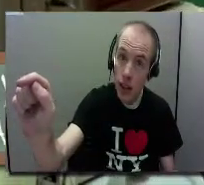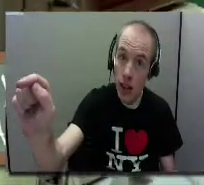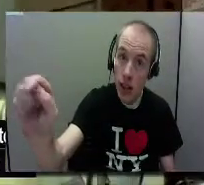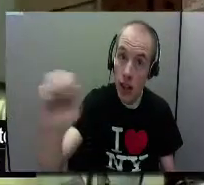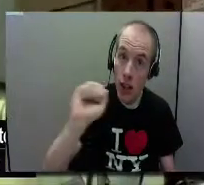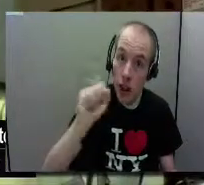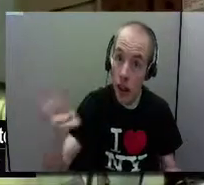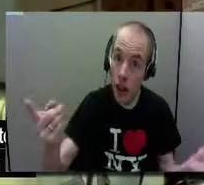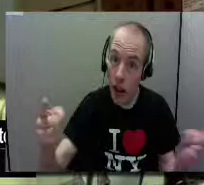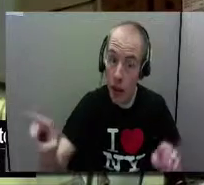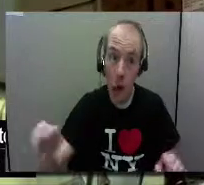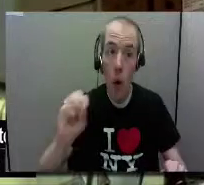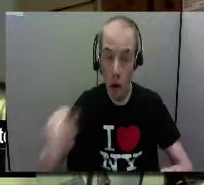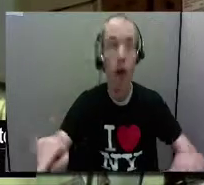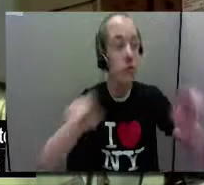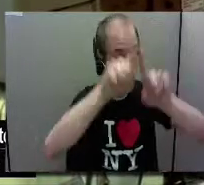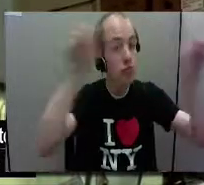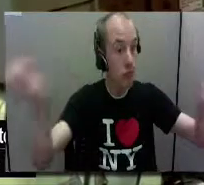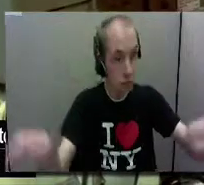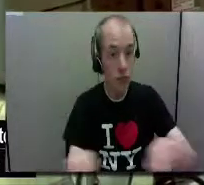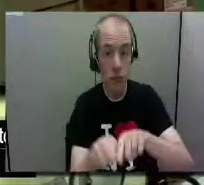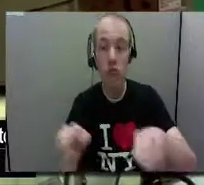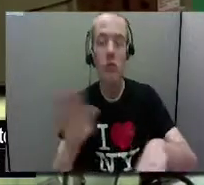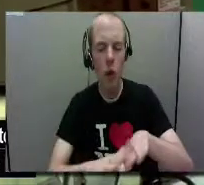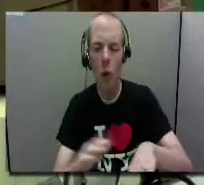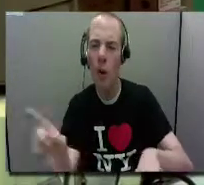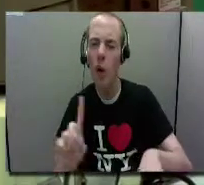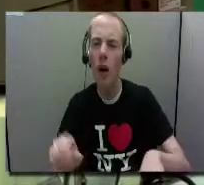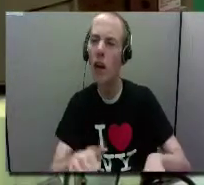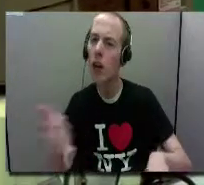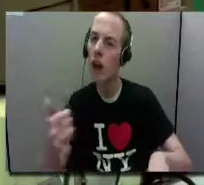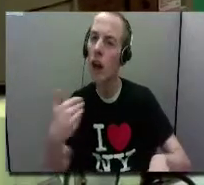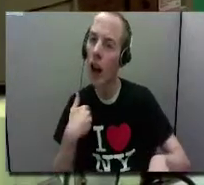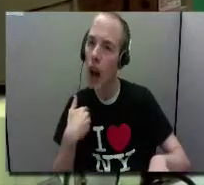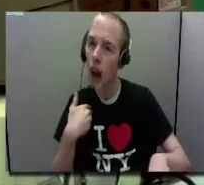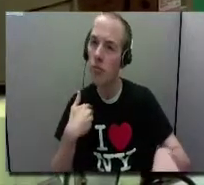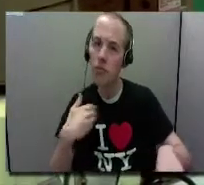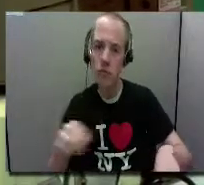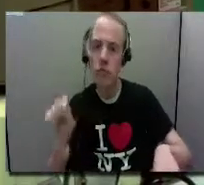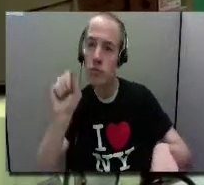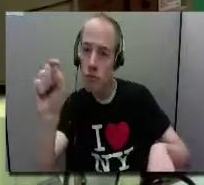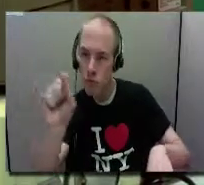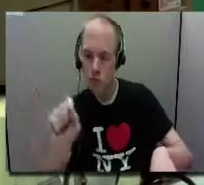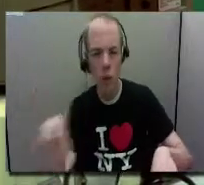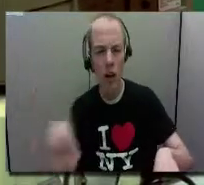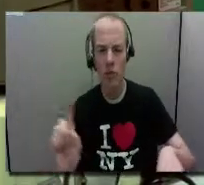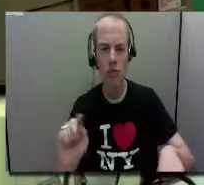Nothing's happening. So you turn the monitor on. Where else might an on switch be?